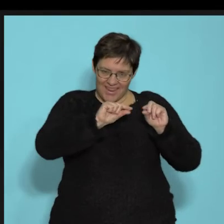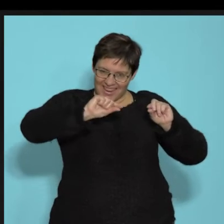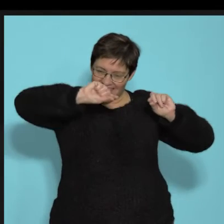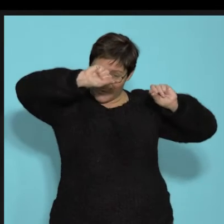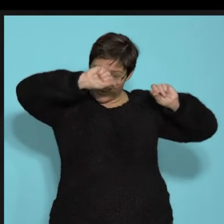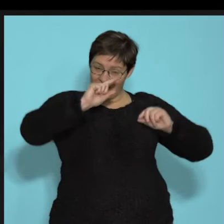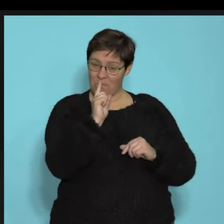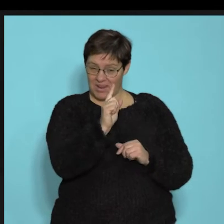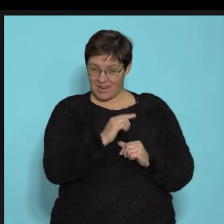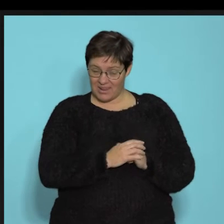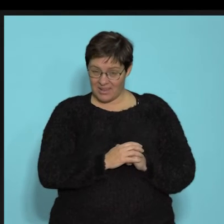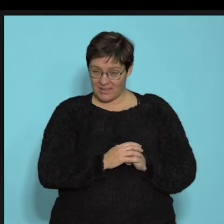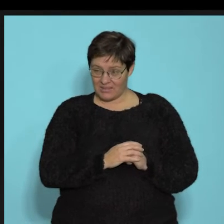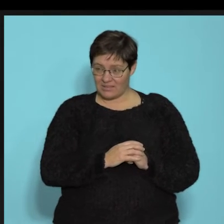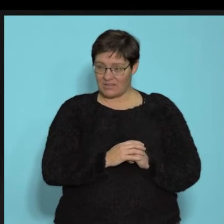layer? Type